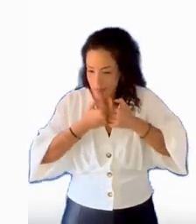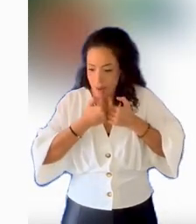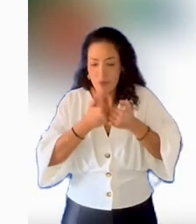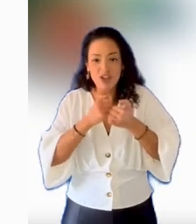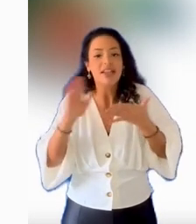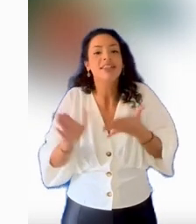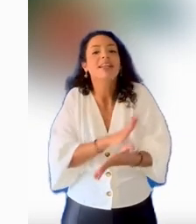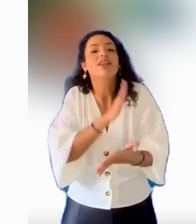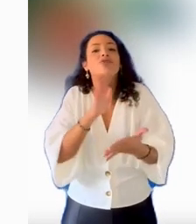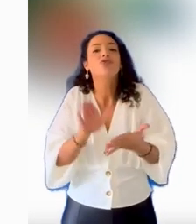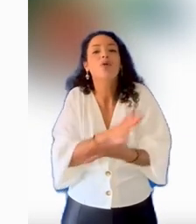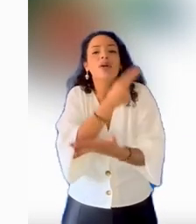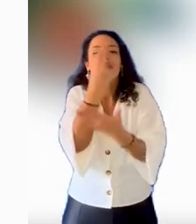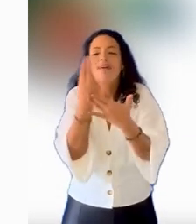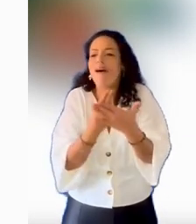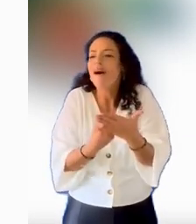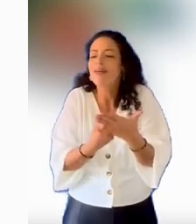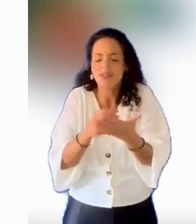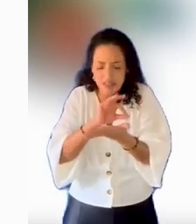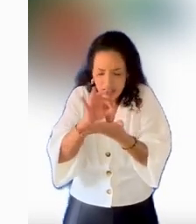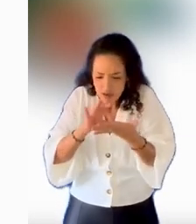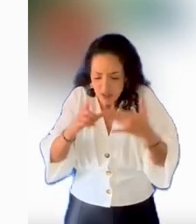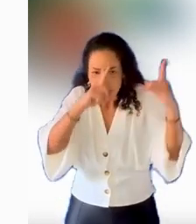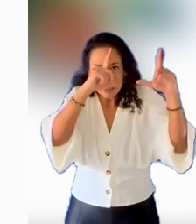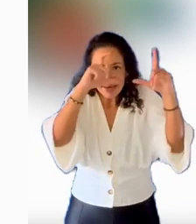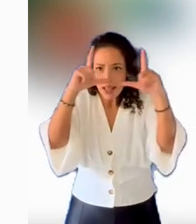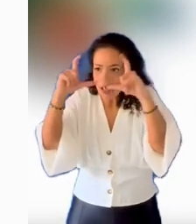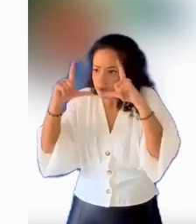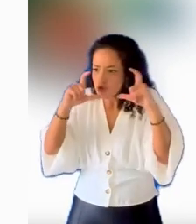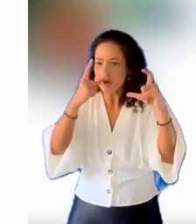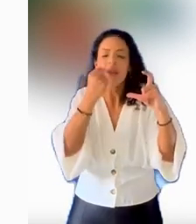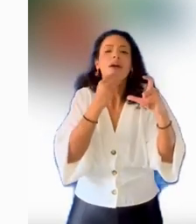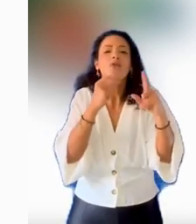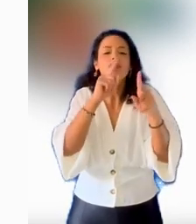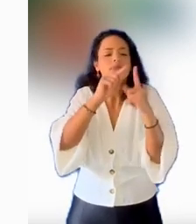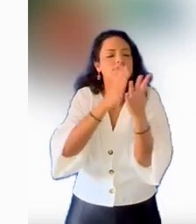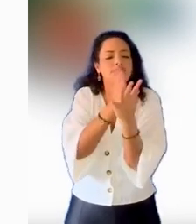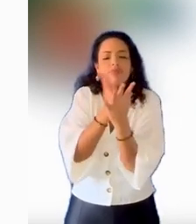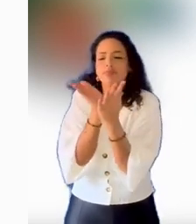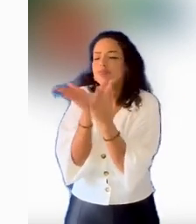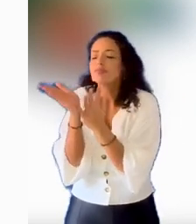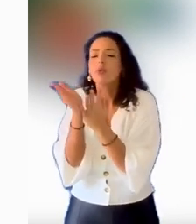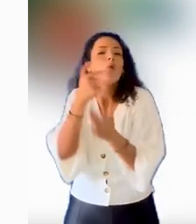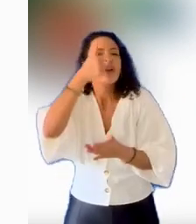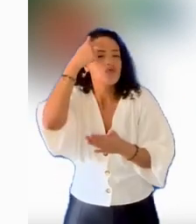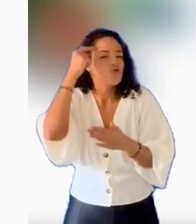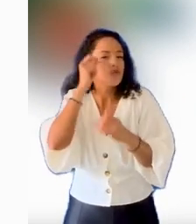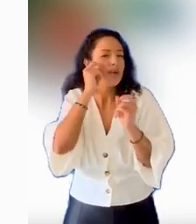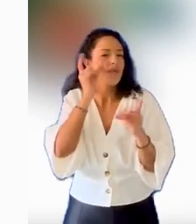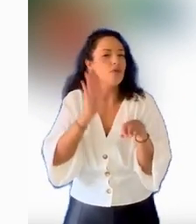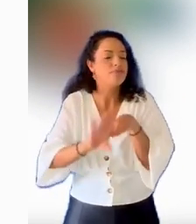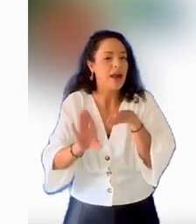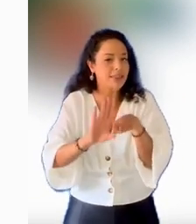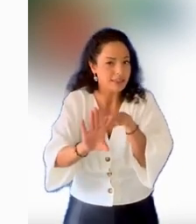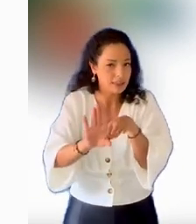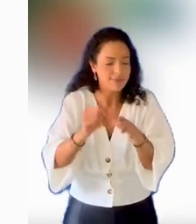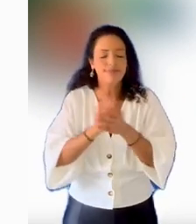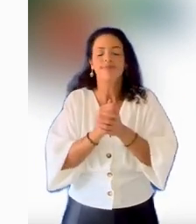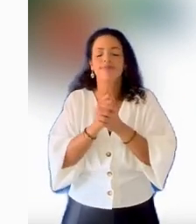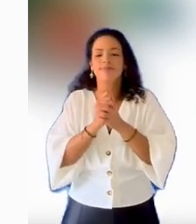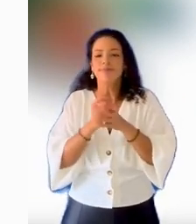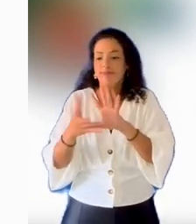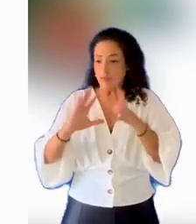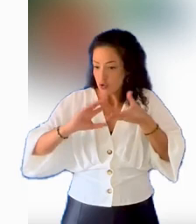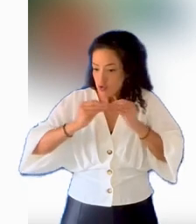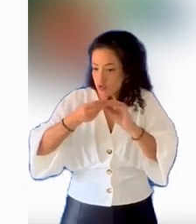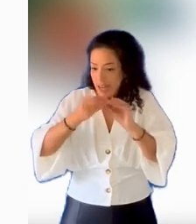enjoyed. Art, illustration and imagery can be used in various forms in trauma-informed practice. In addition to engaging in creating